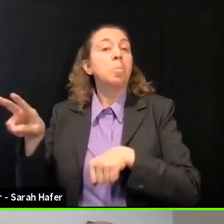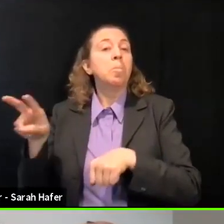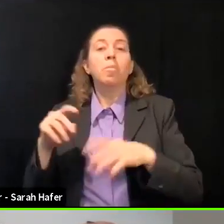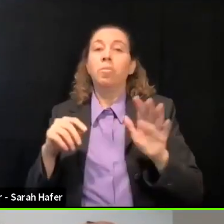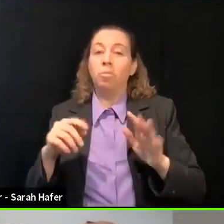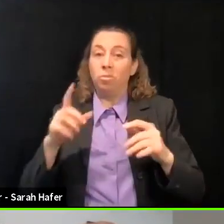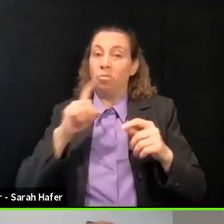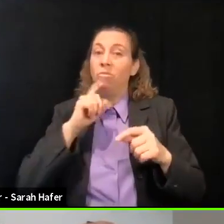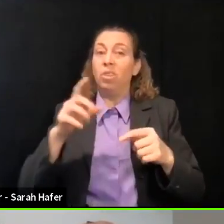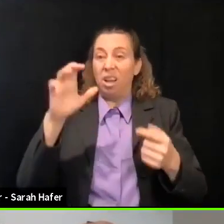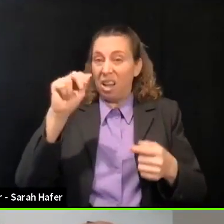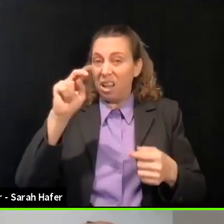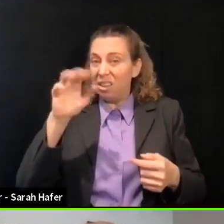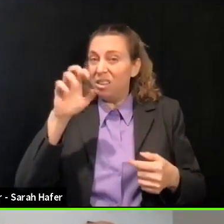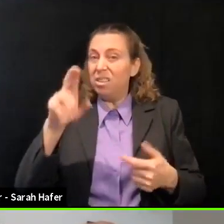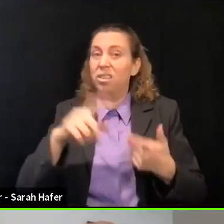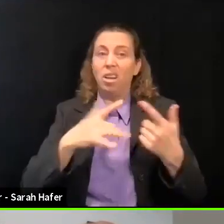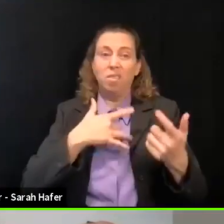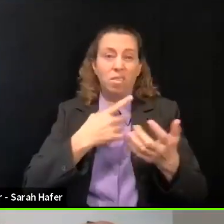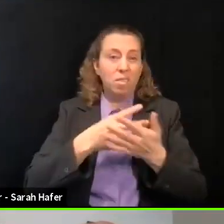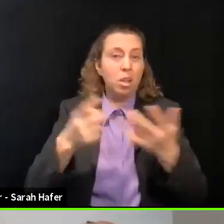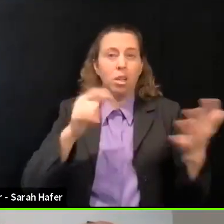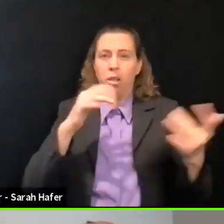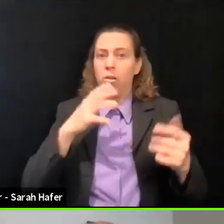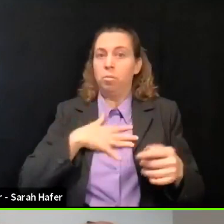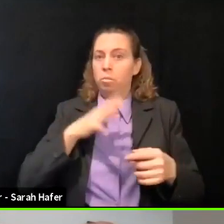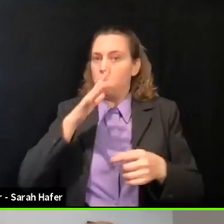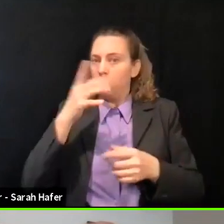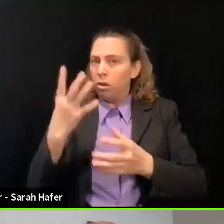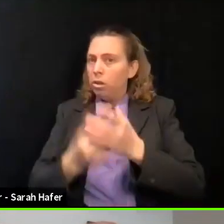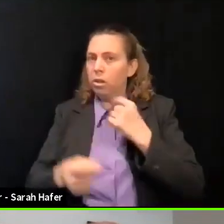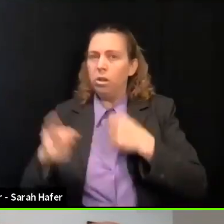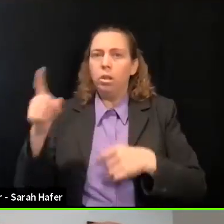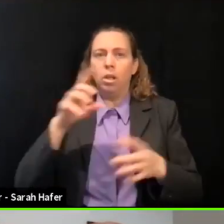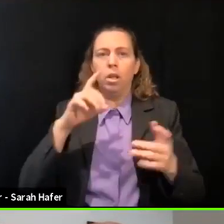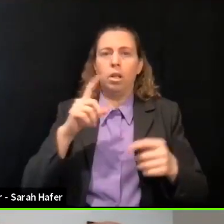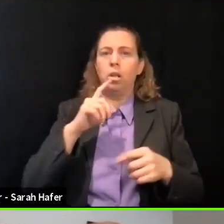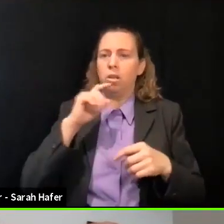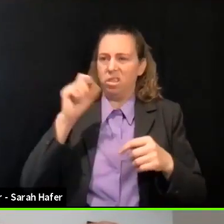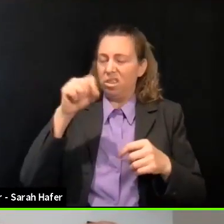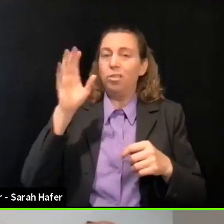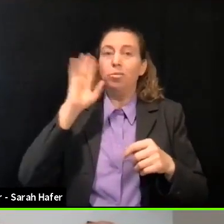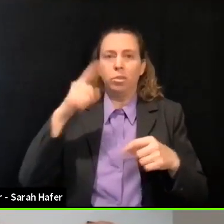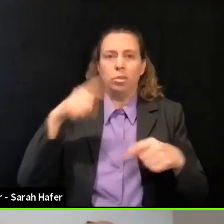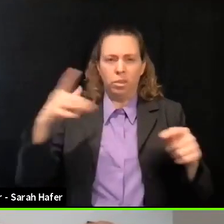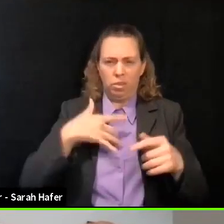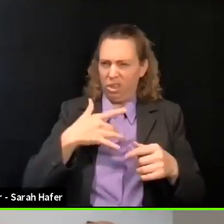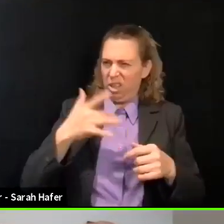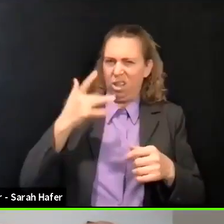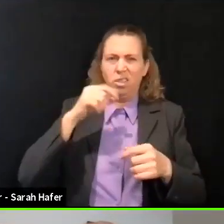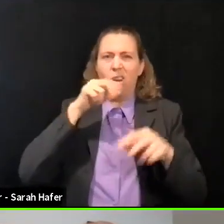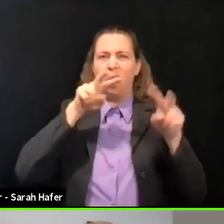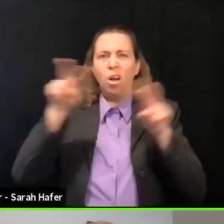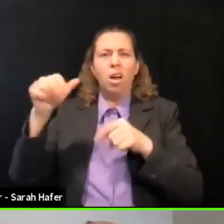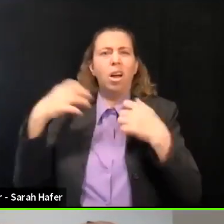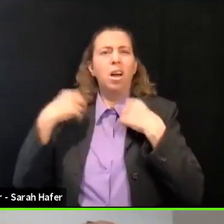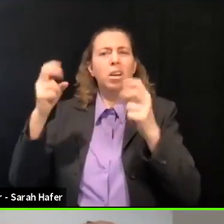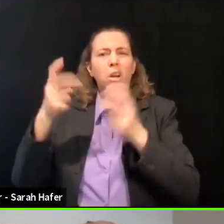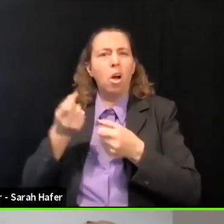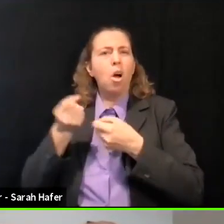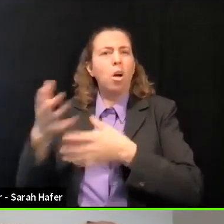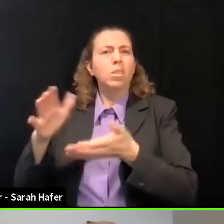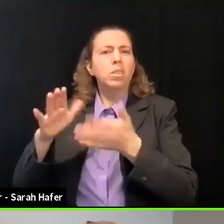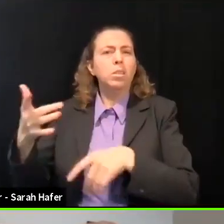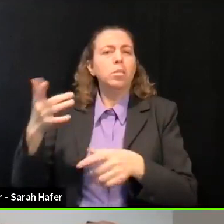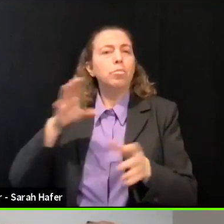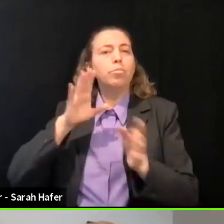failure. These are normative causes of death in some sense, but they take place in very non-normative circumstances. All